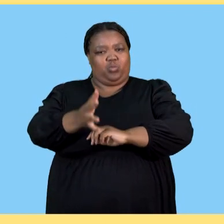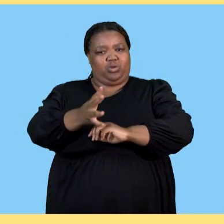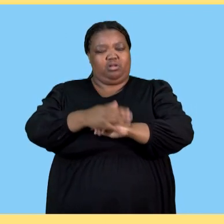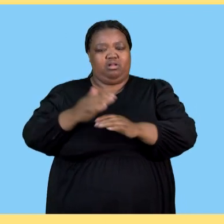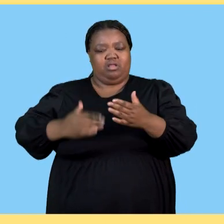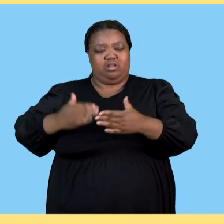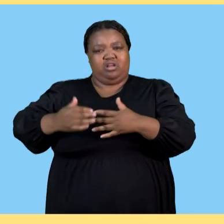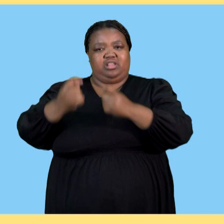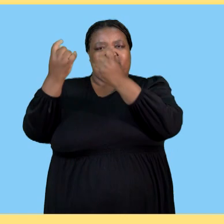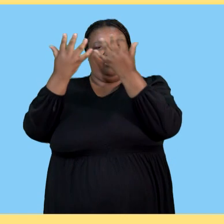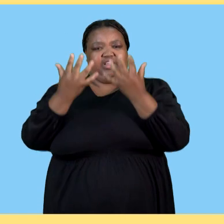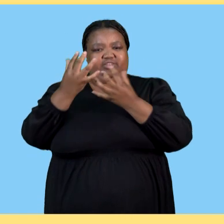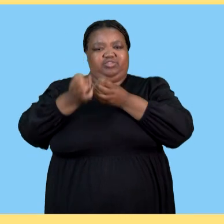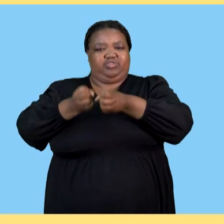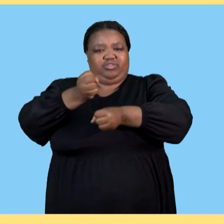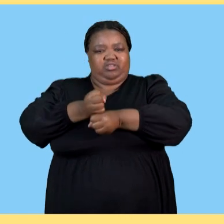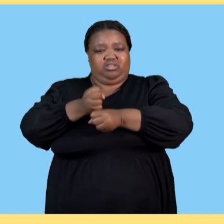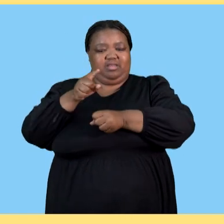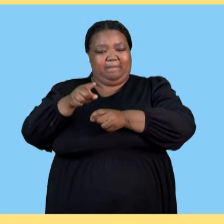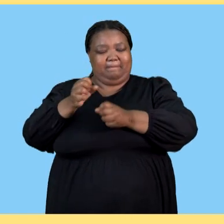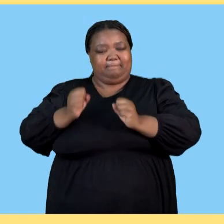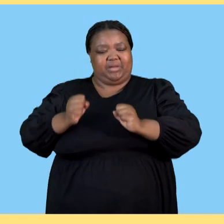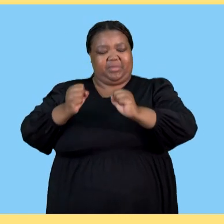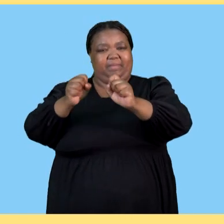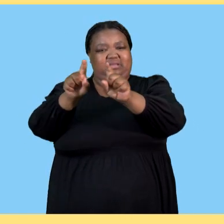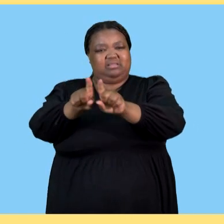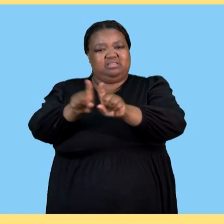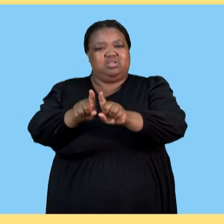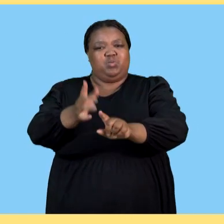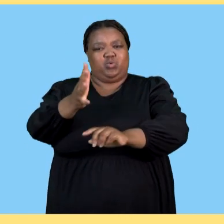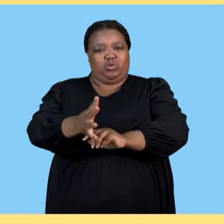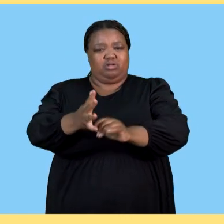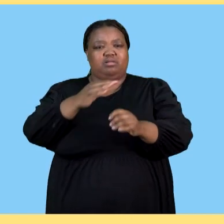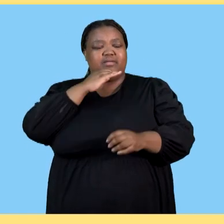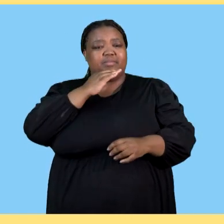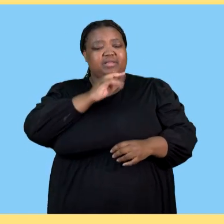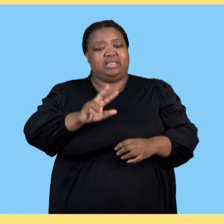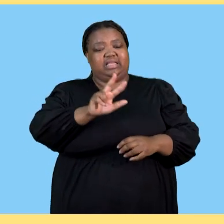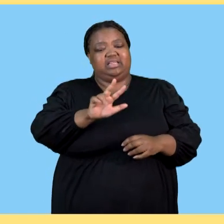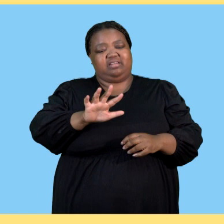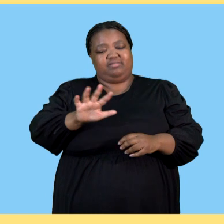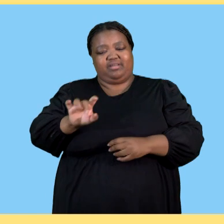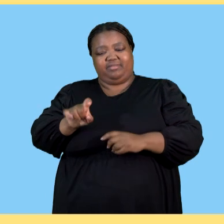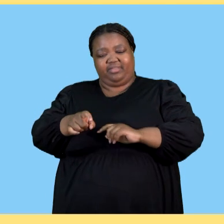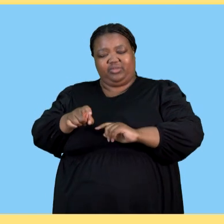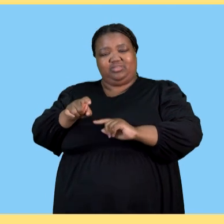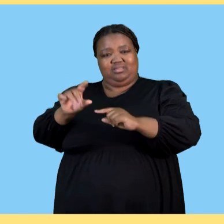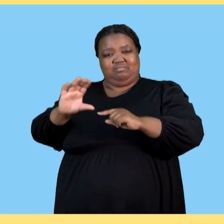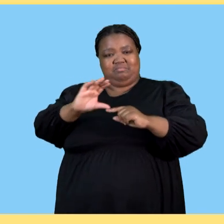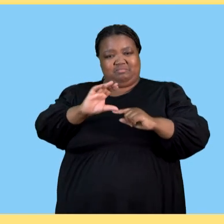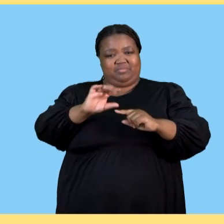we will pay again the same in the next financial year. What that means is, in